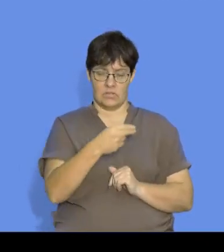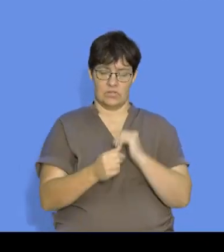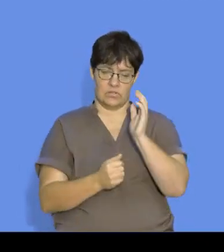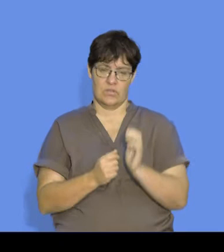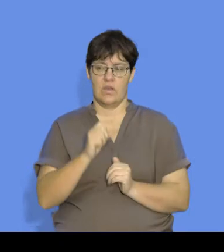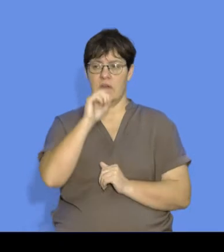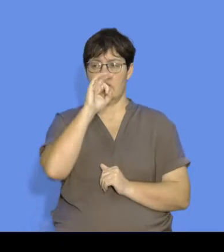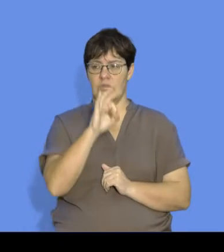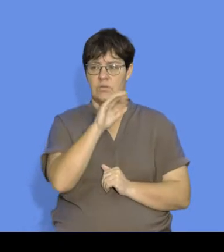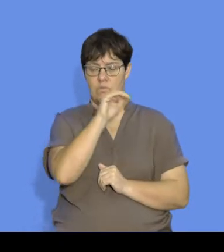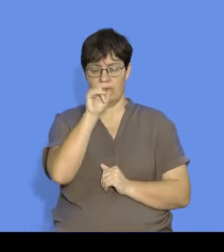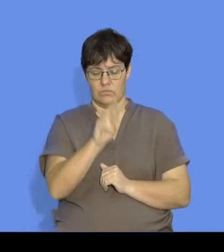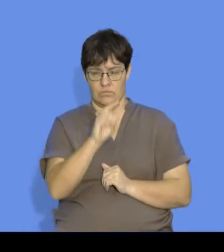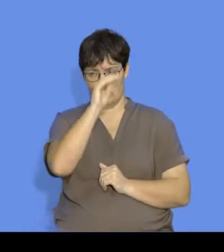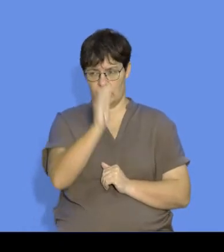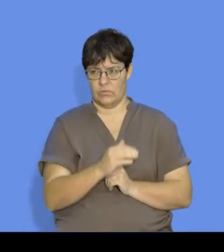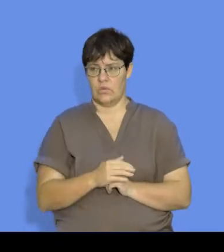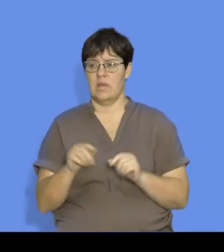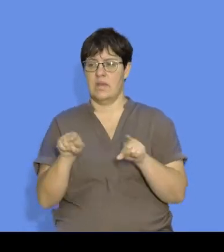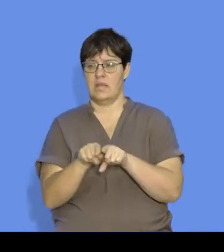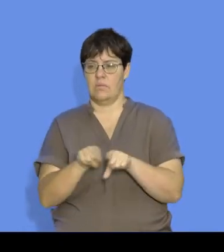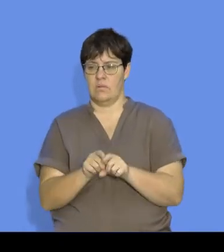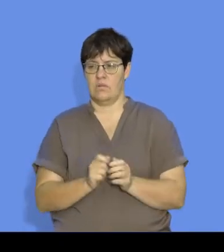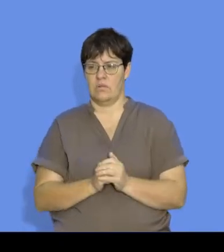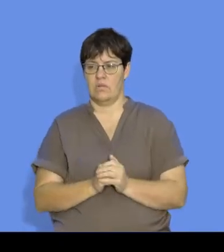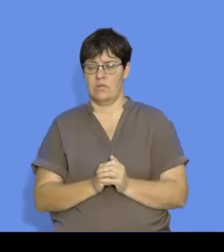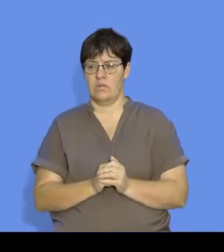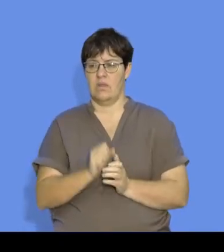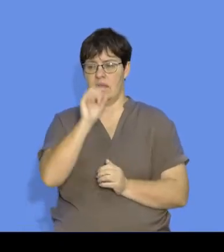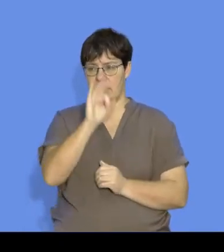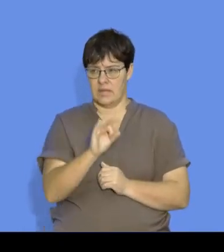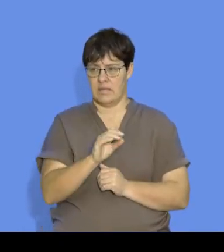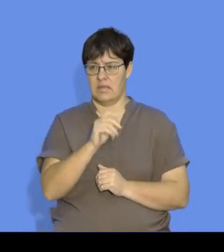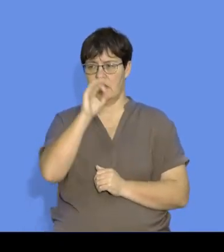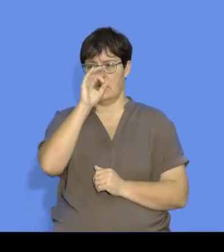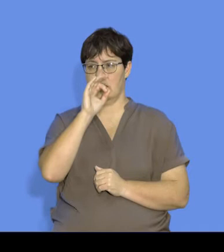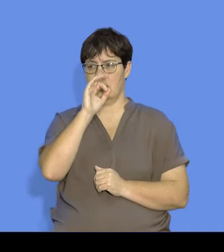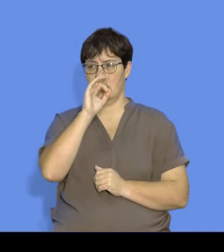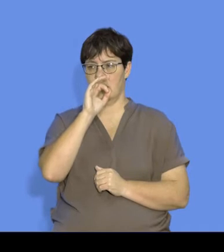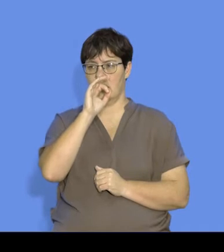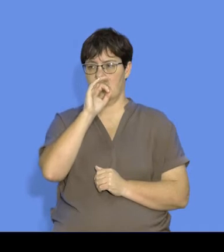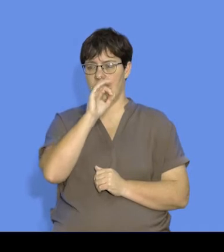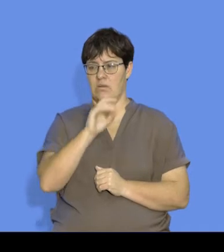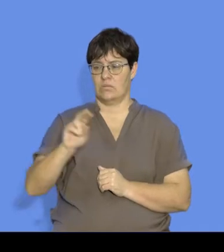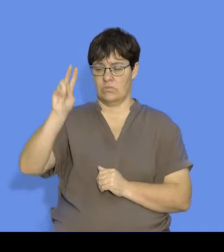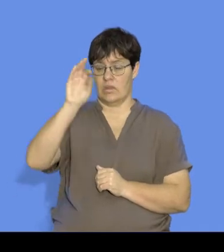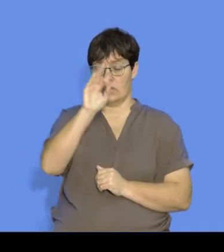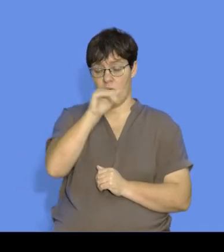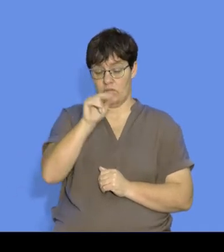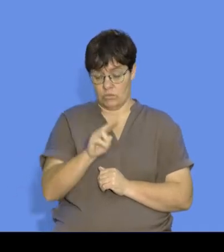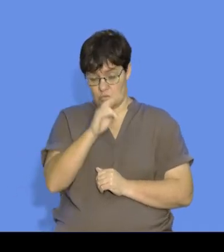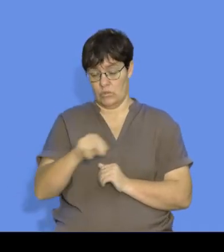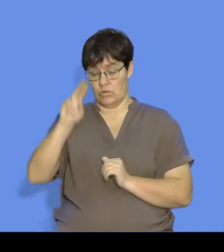h of 3 over 2 is equals to 3 over 2